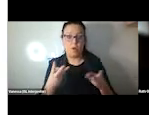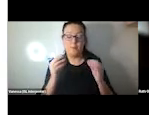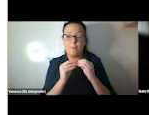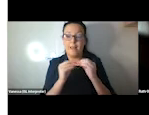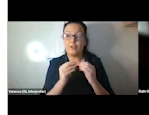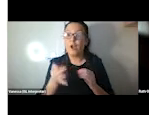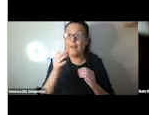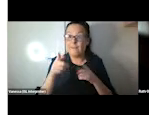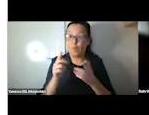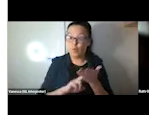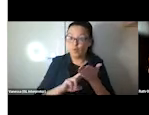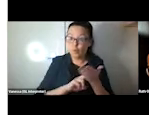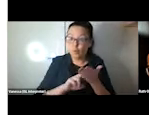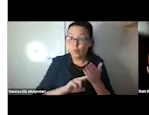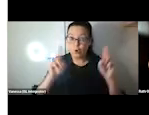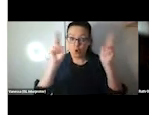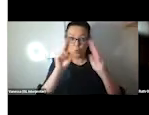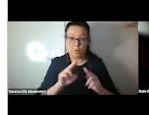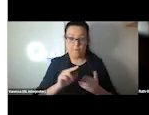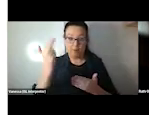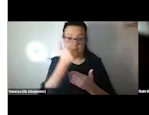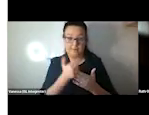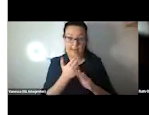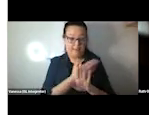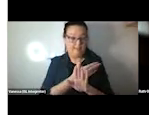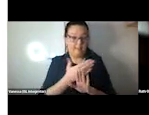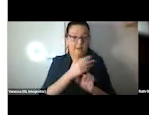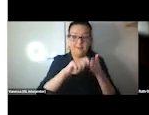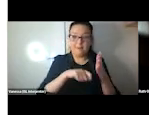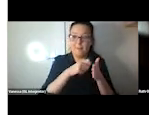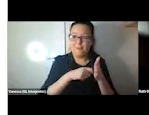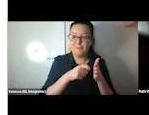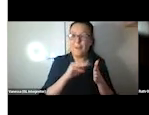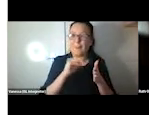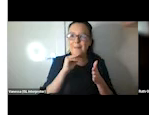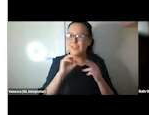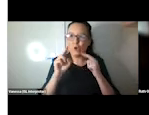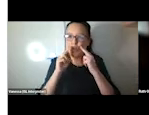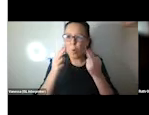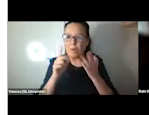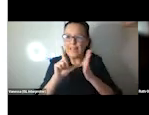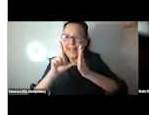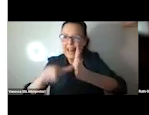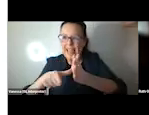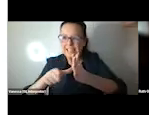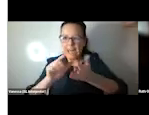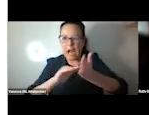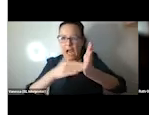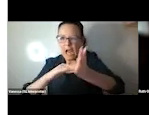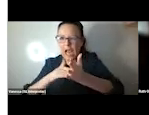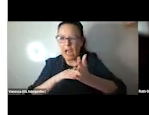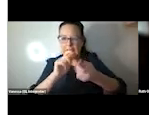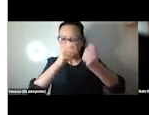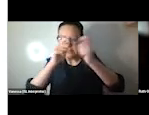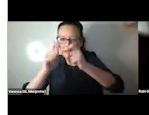adopt universal design at the start of a project, it avoids retrofit at a later stage, which we know that retrofits can be